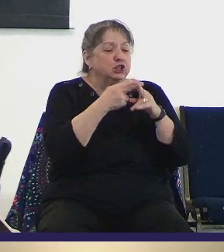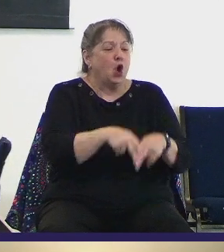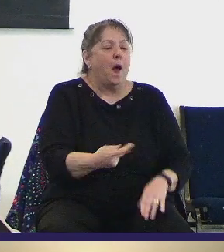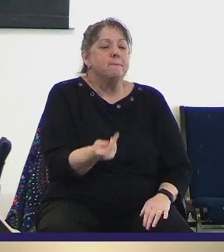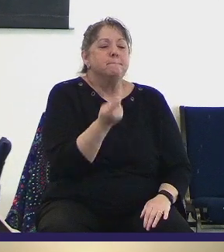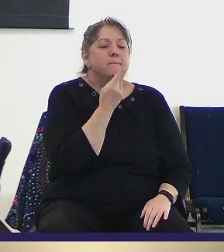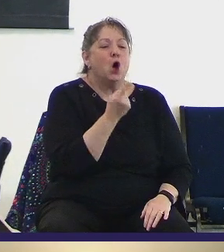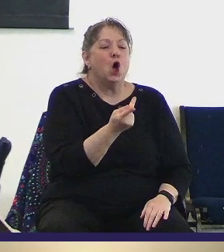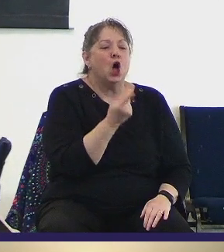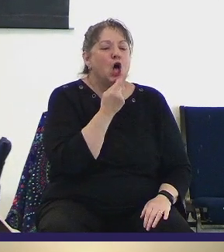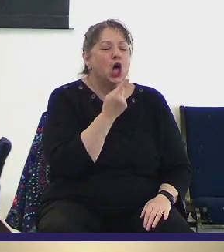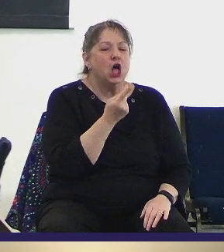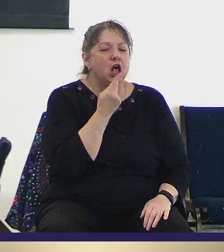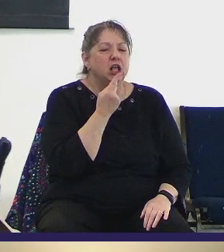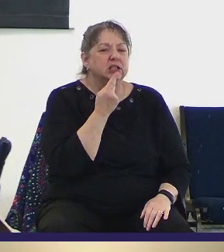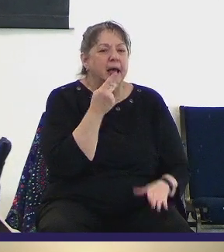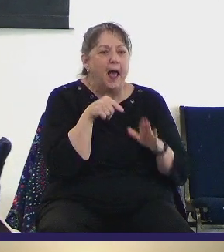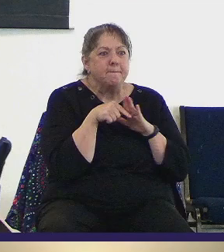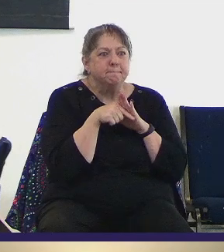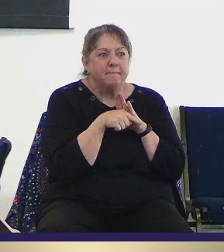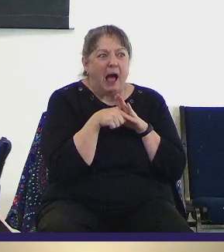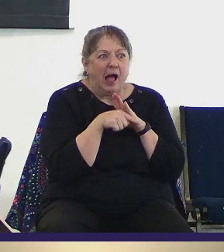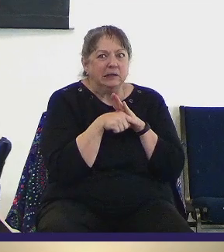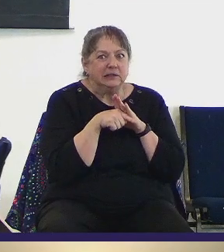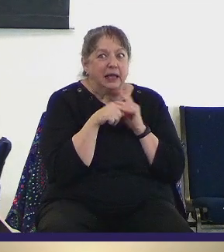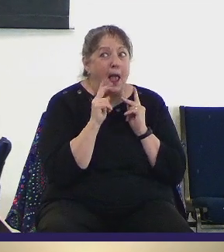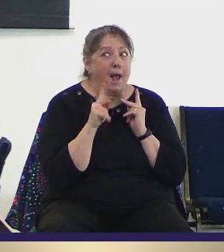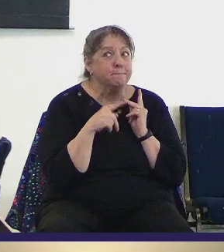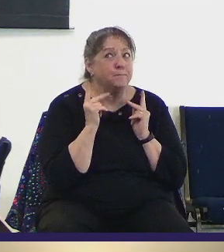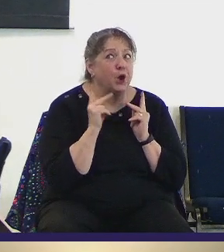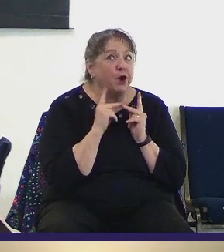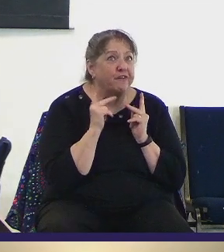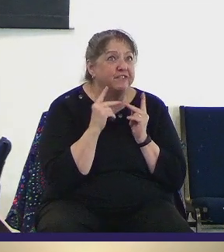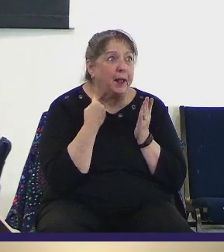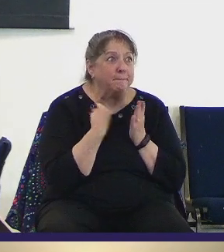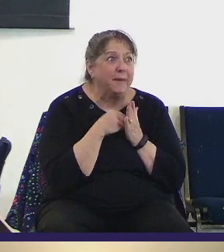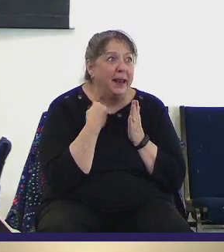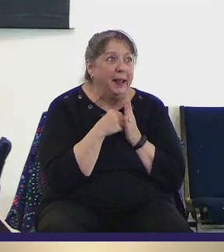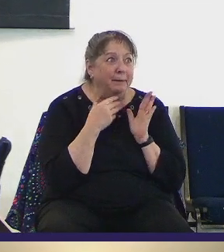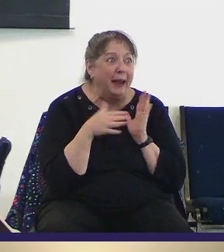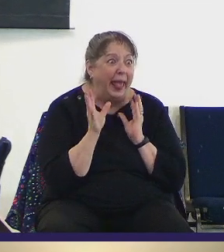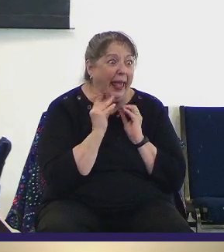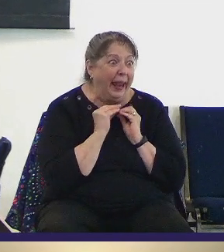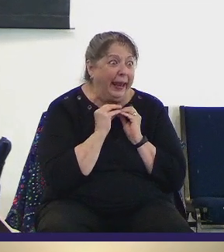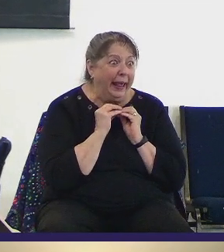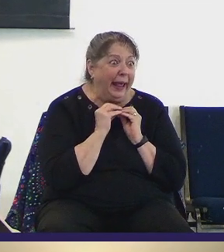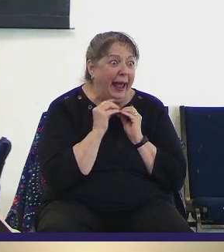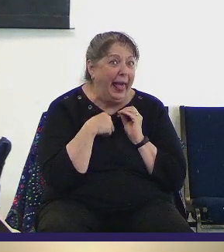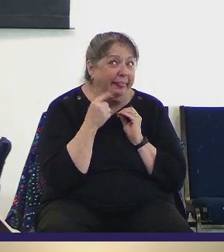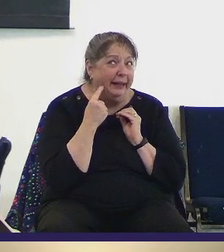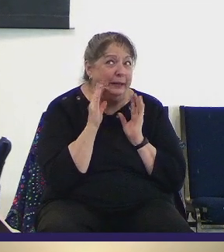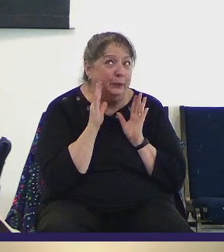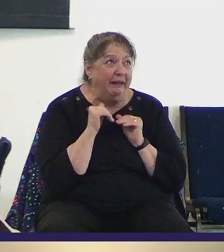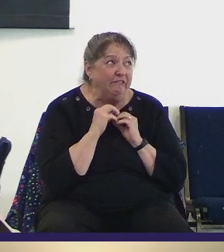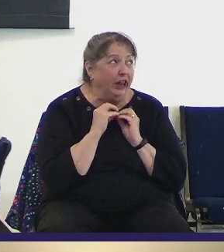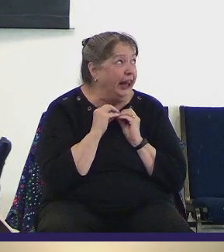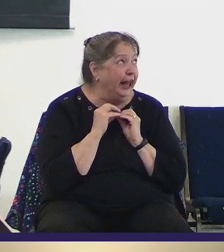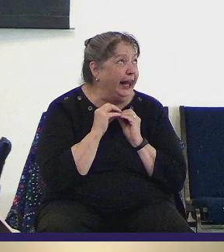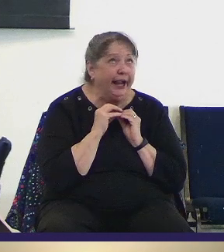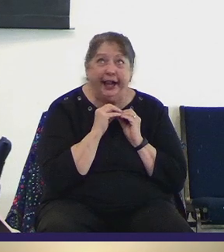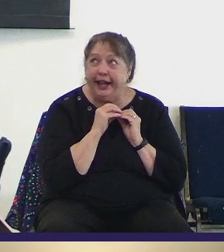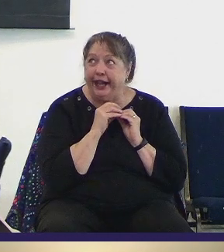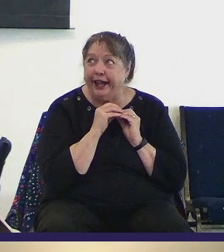Ponzi Perfect Investment Scheme, and it works awesome. And here's the